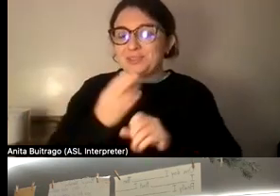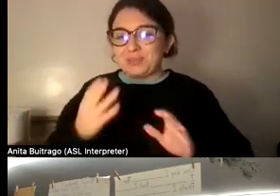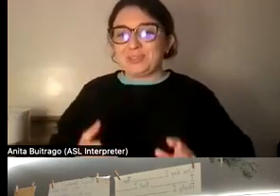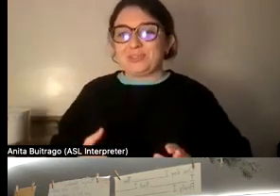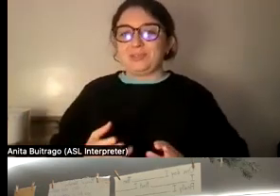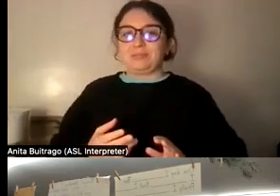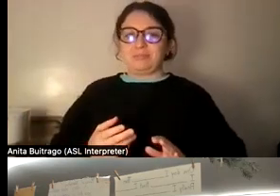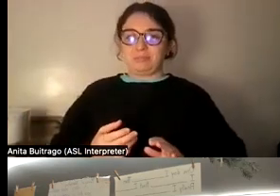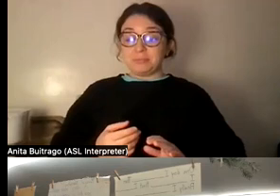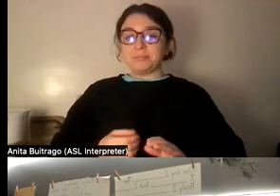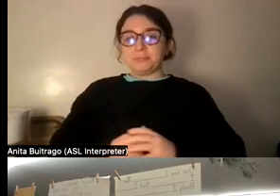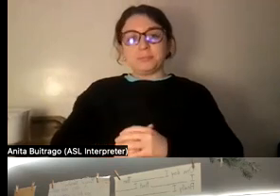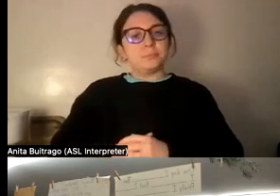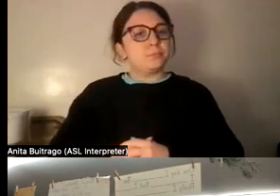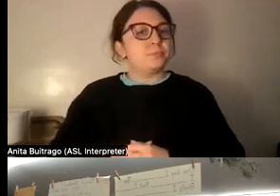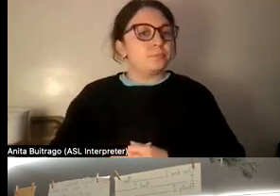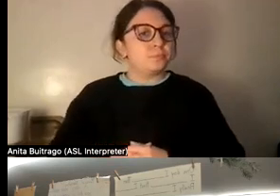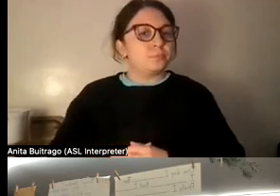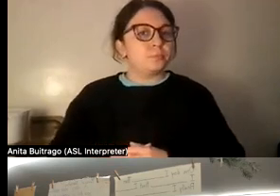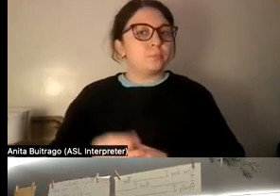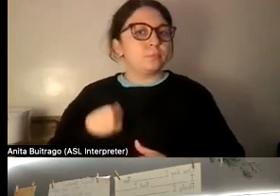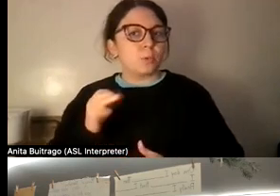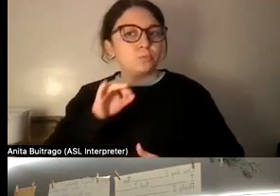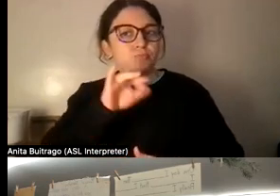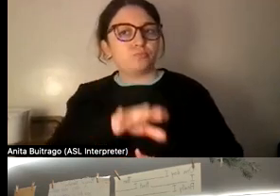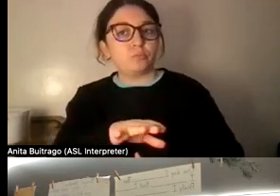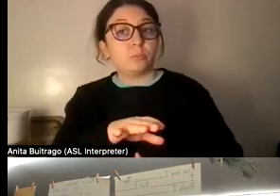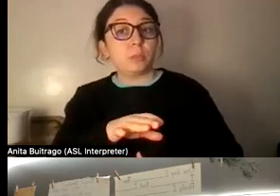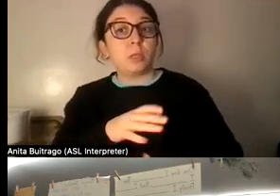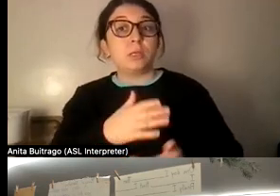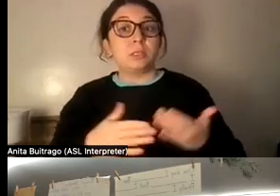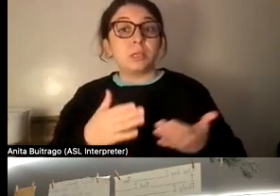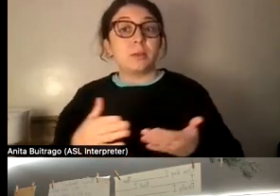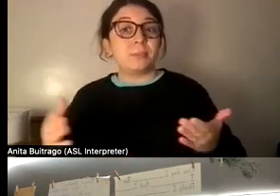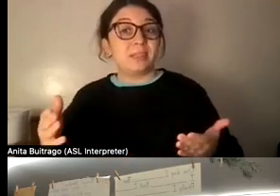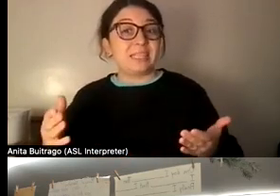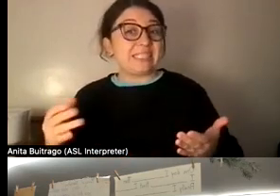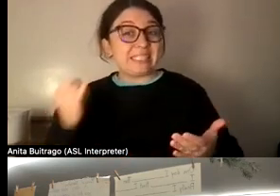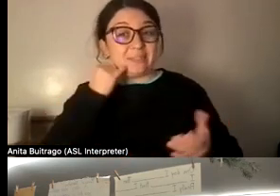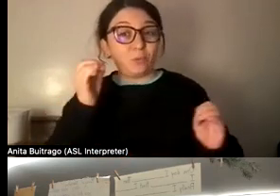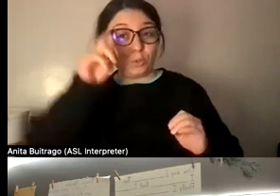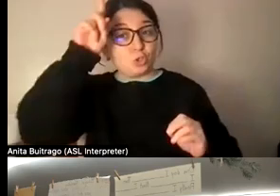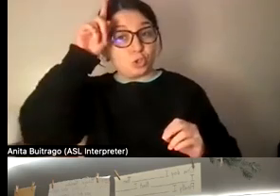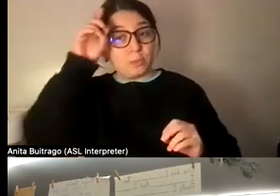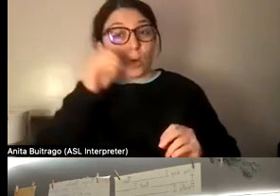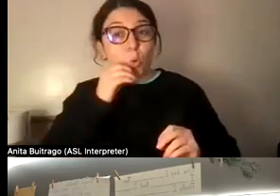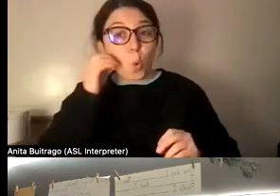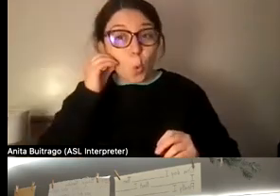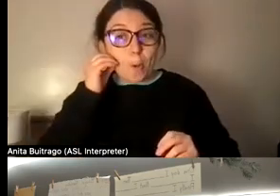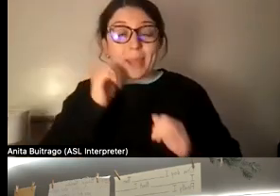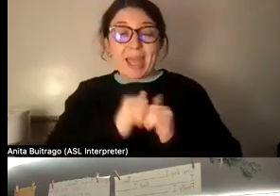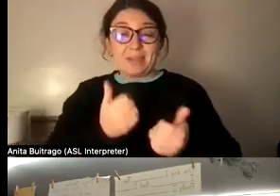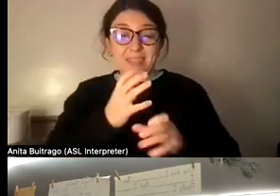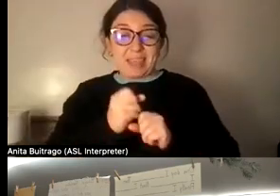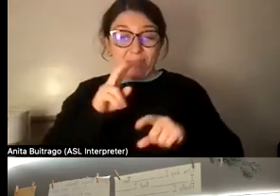since some families do not have any German at home, for us to get to that point of vocabulary, it is